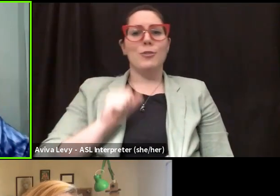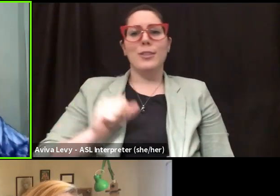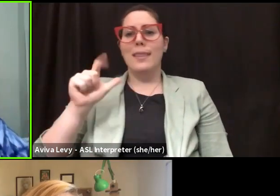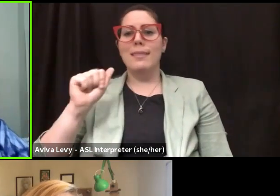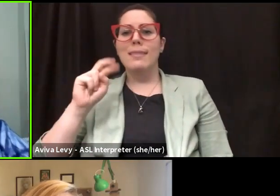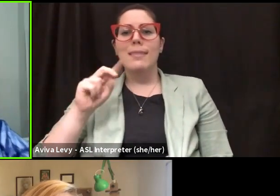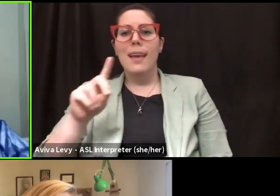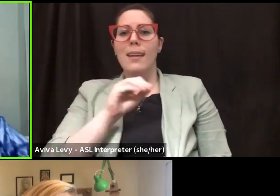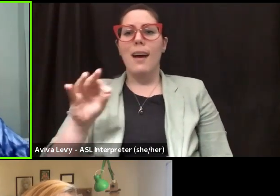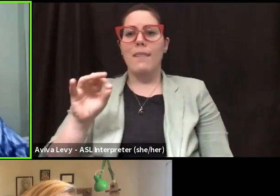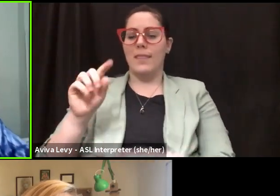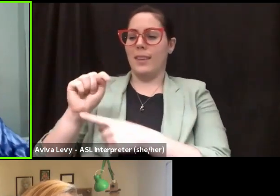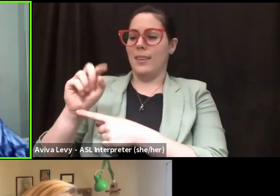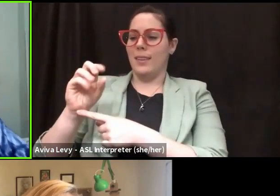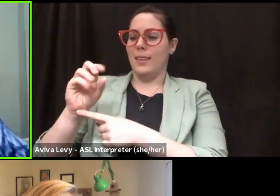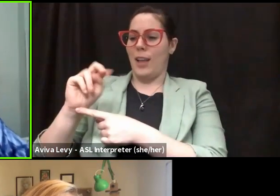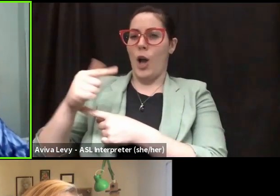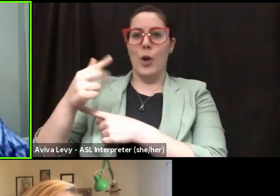people.